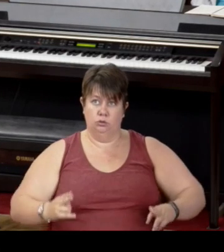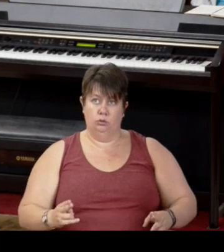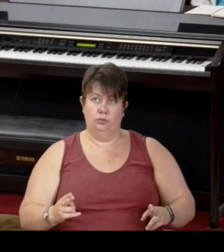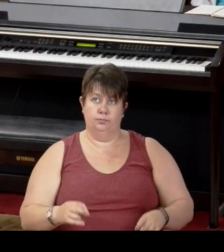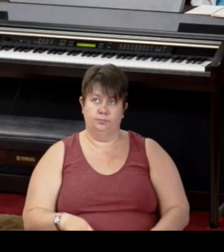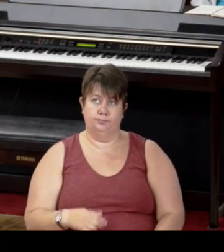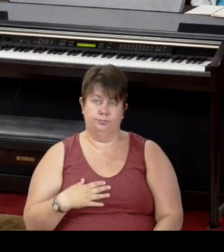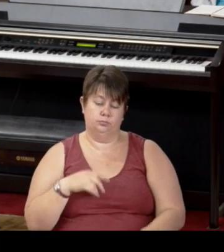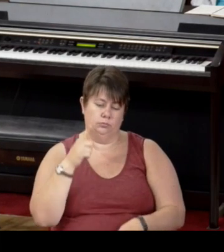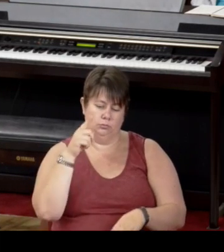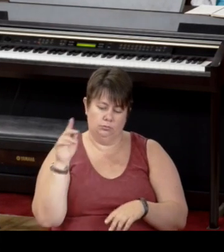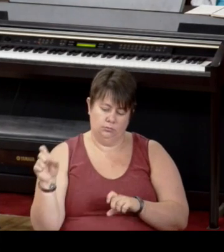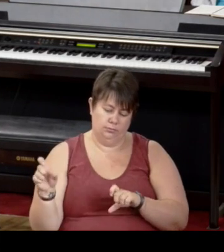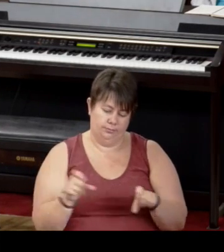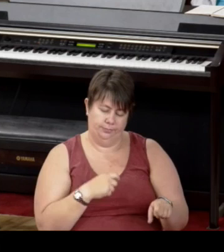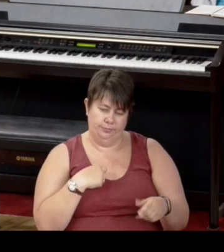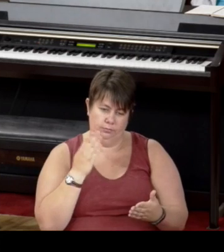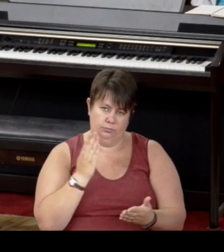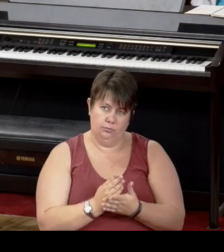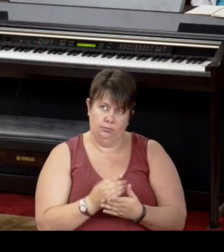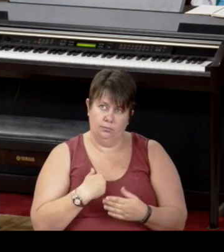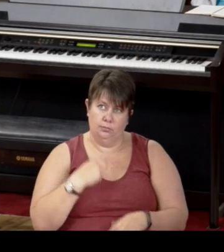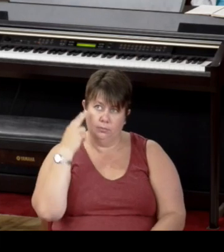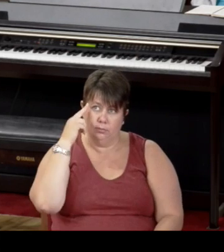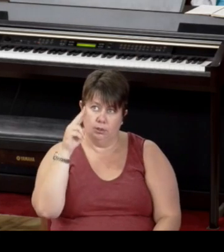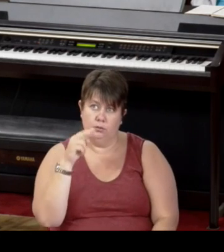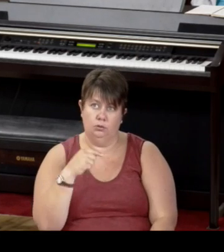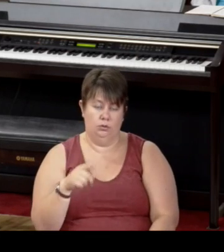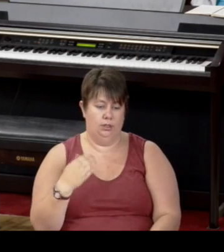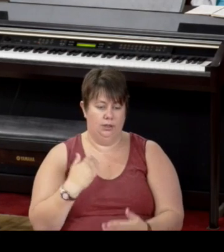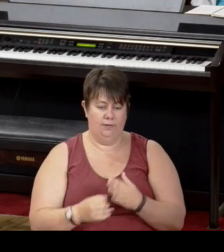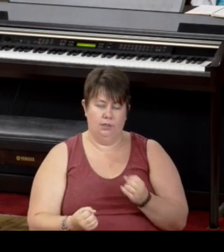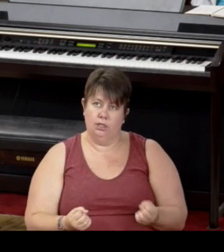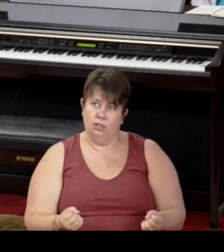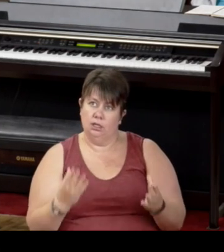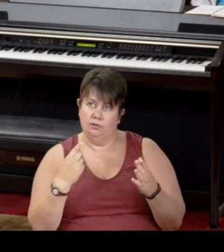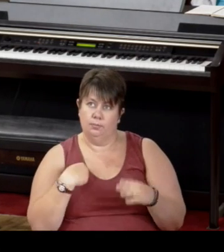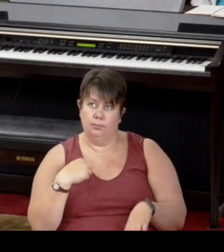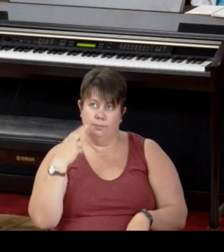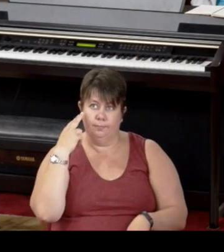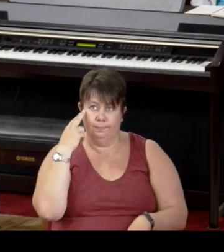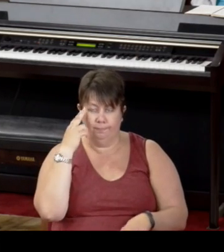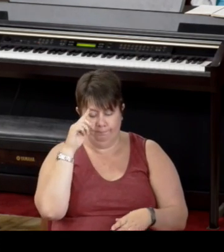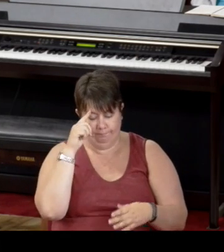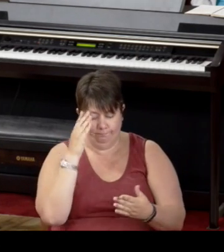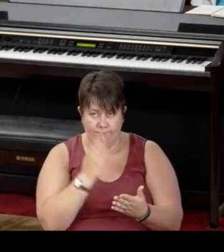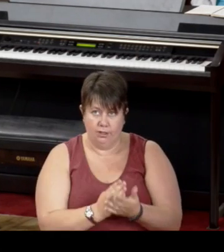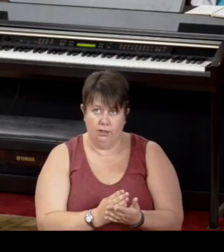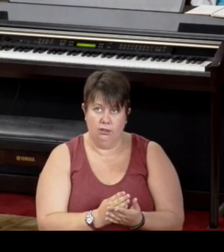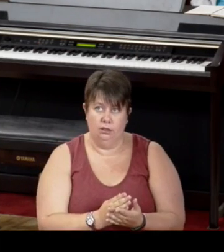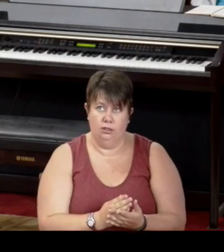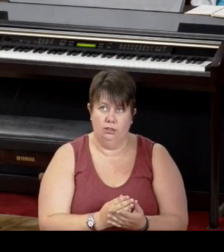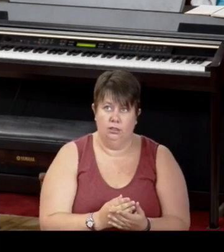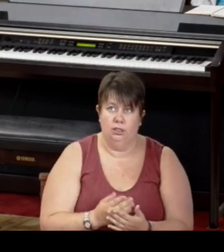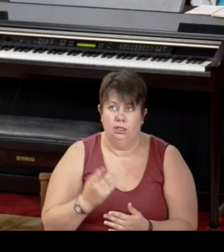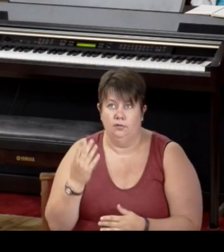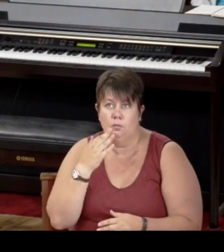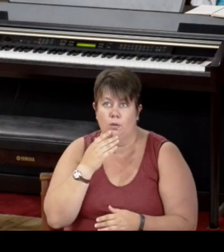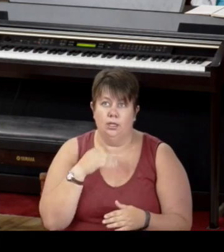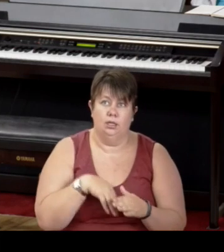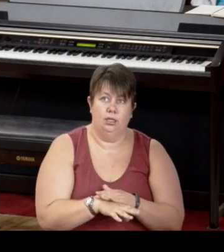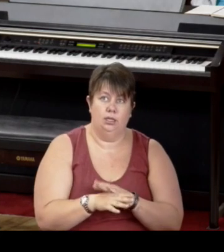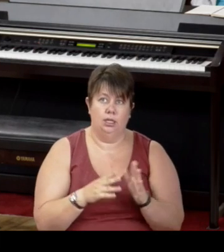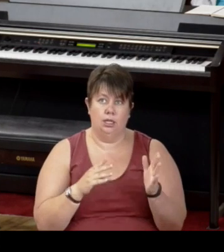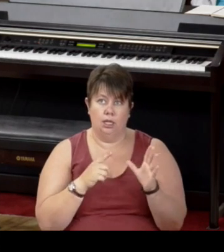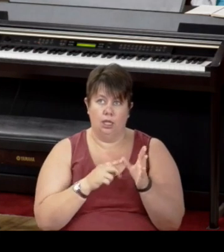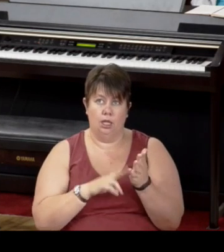name. You did not renounce your faith in me, not even in the days of Antipas, my faithful witness, who was